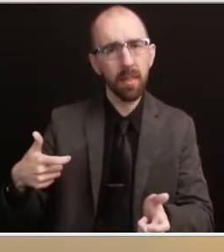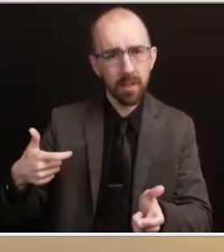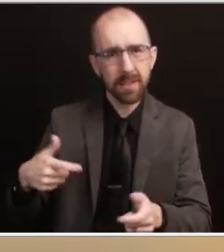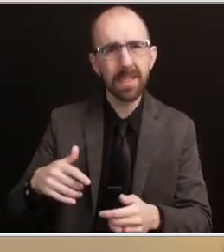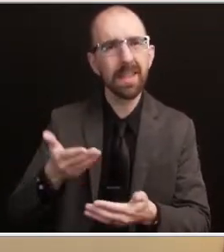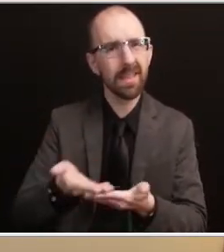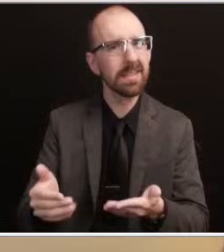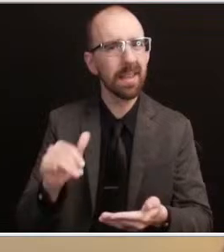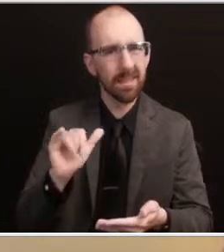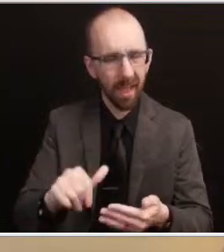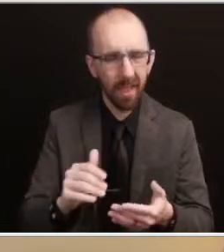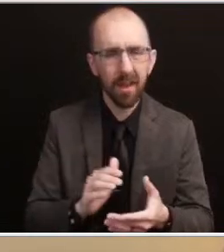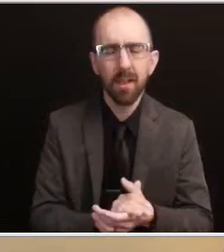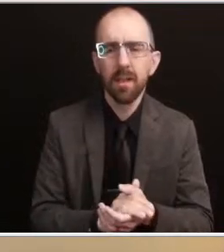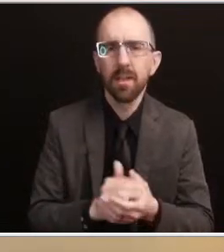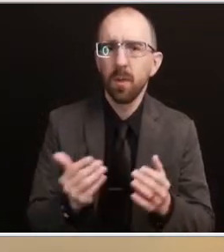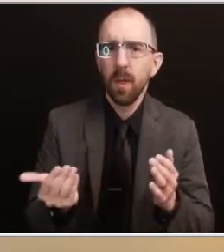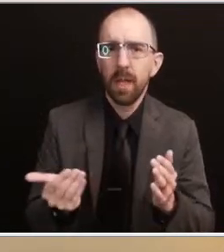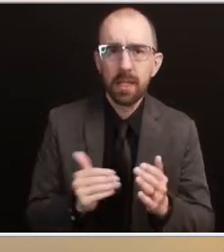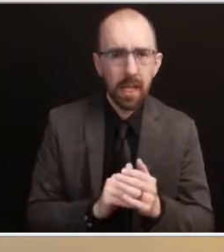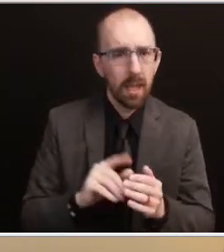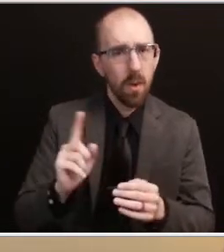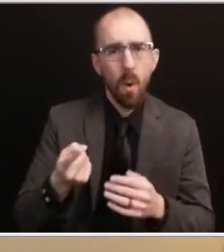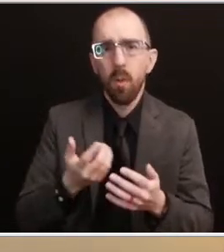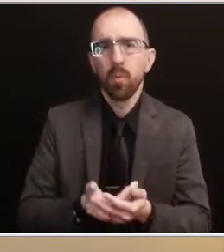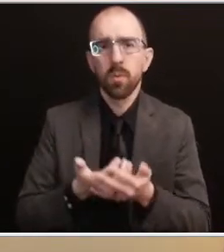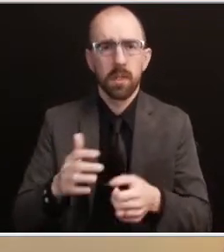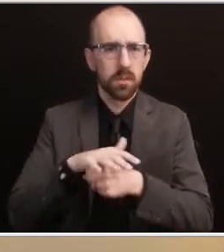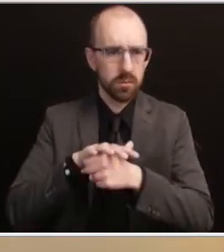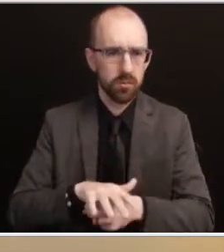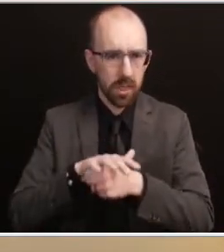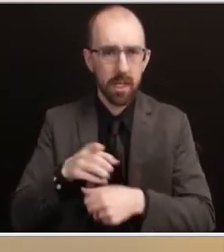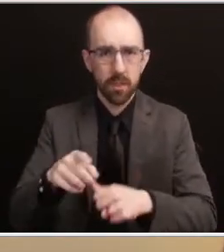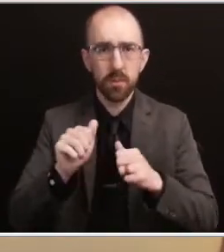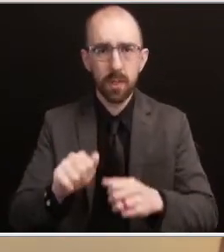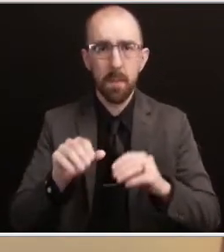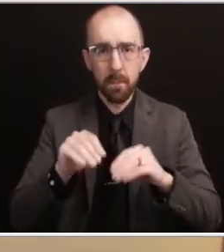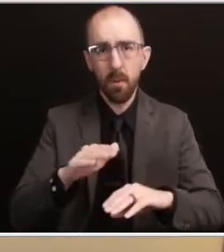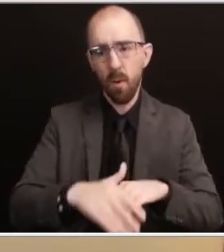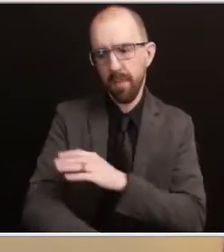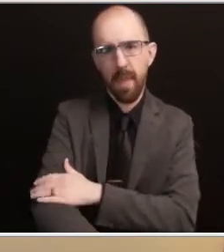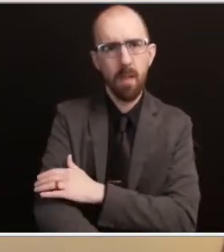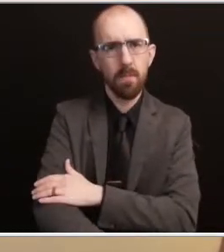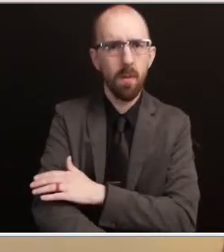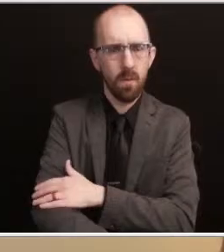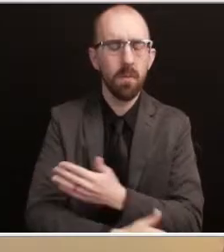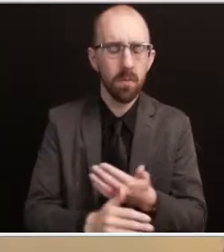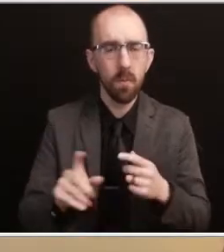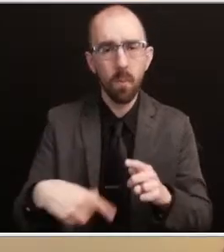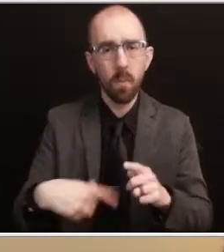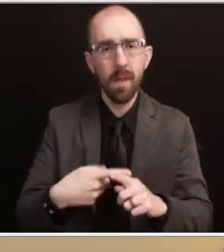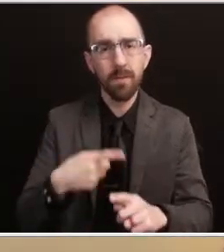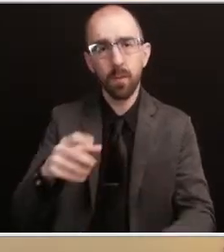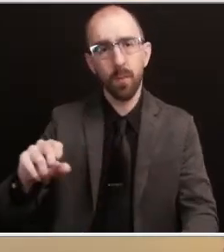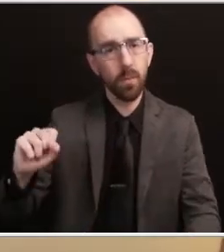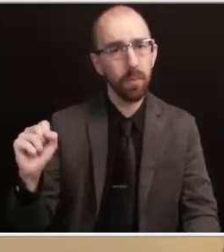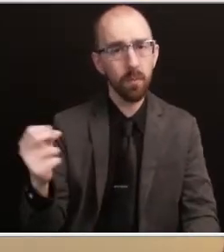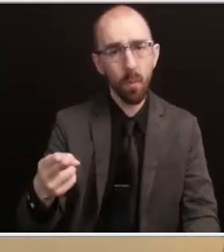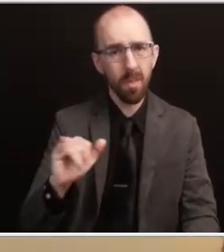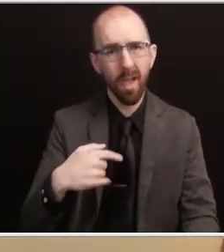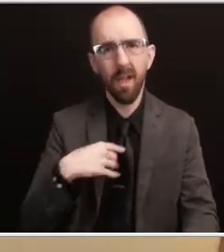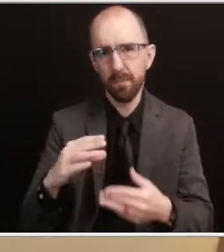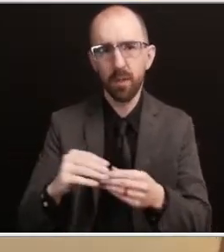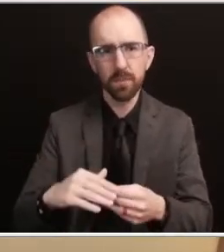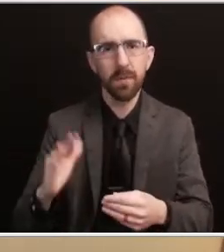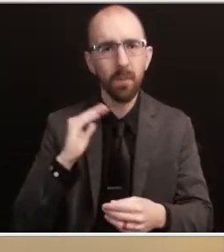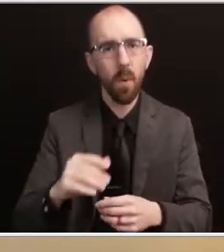that nature. And again, there's only so much stress that you can put on an elbow. So when you throw, like I said before, it's a